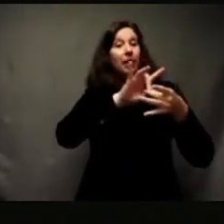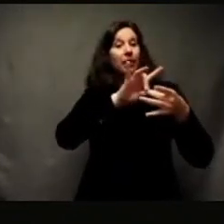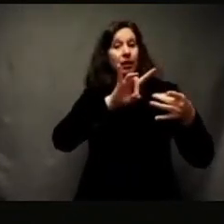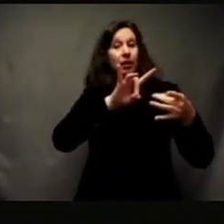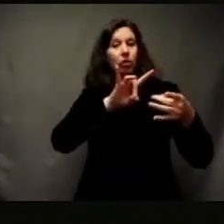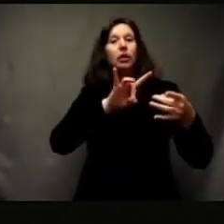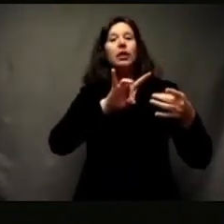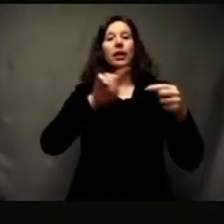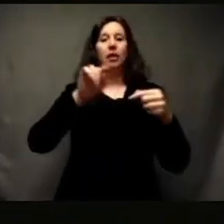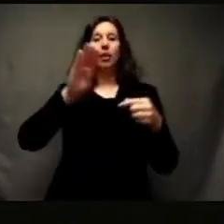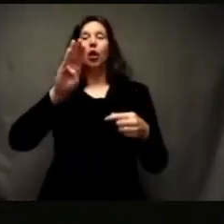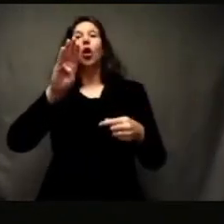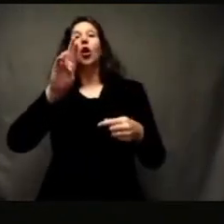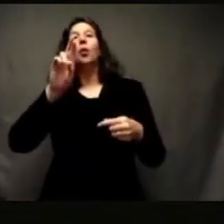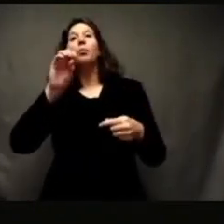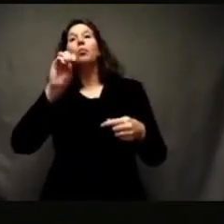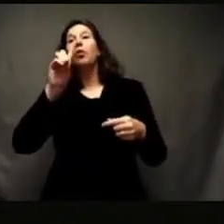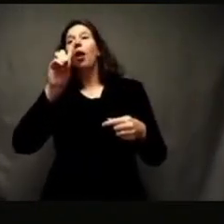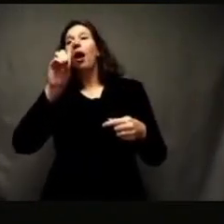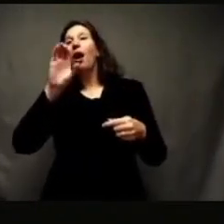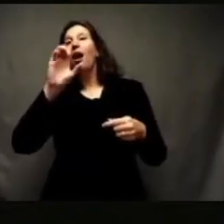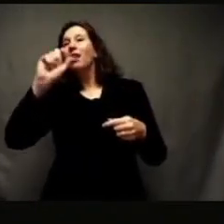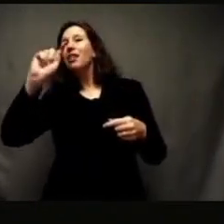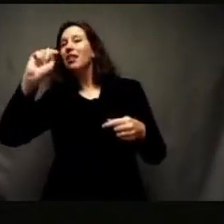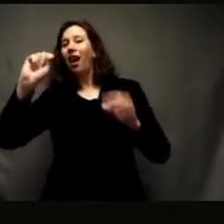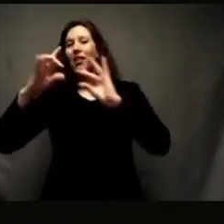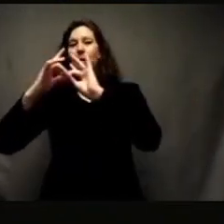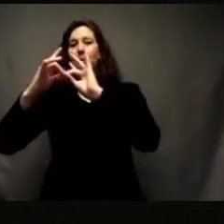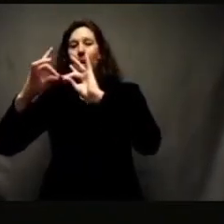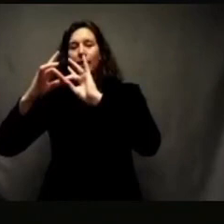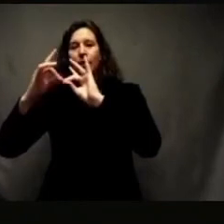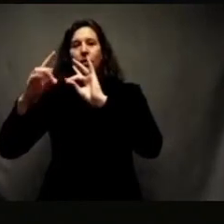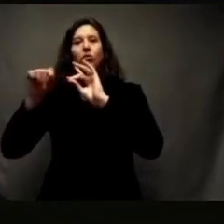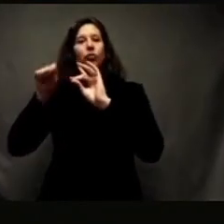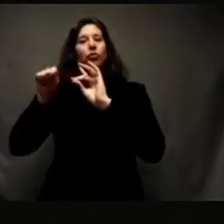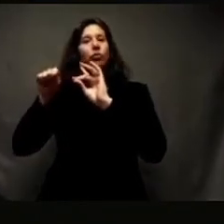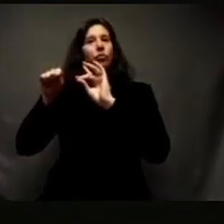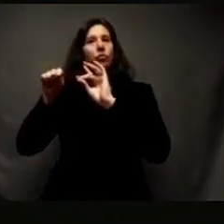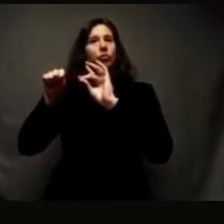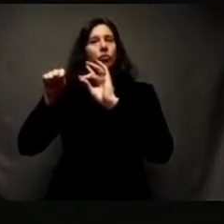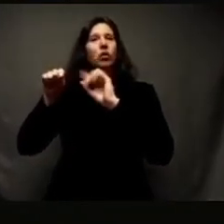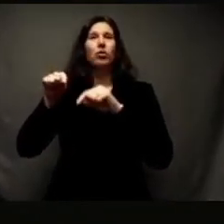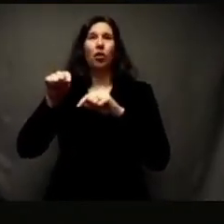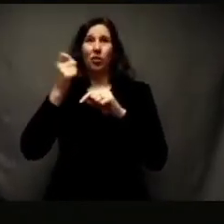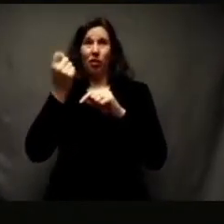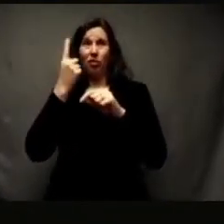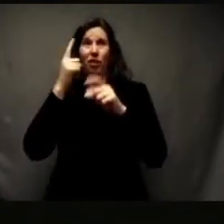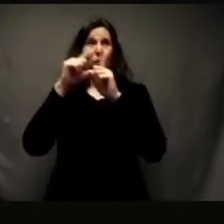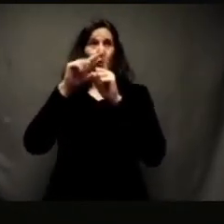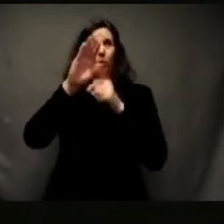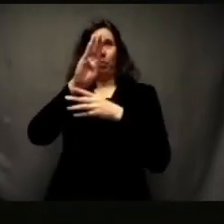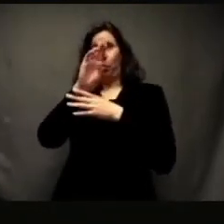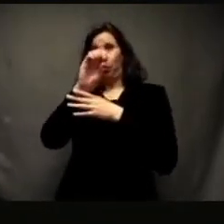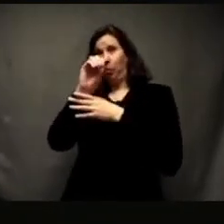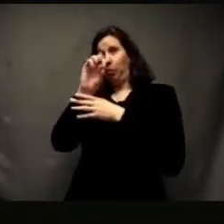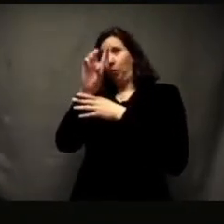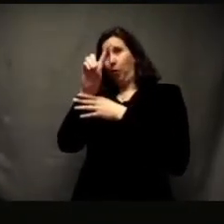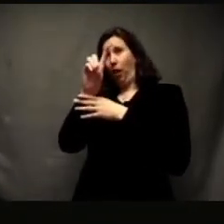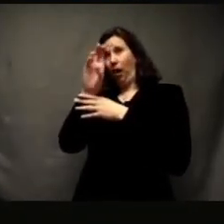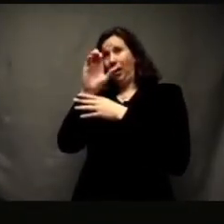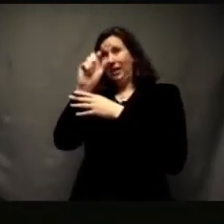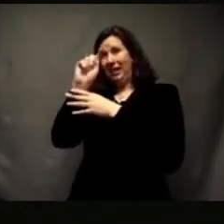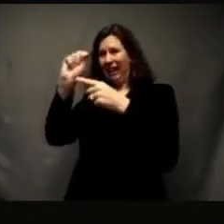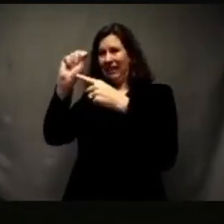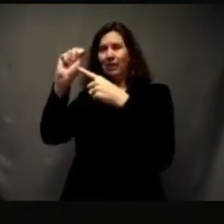to broadcast message in Scratch. So making sure that they understand the word broadcast and what that means, because